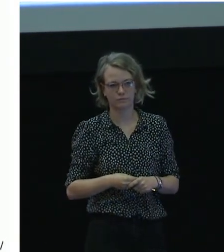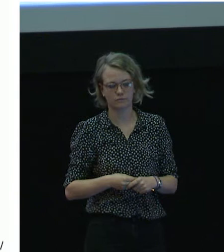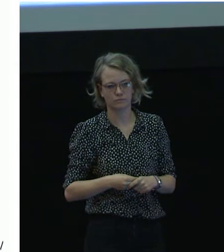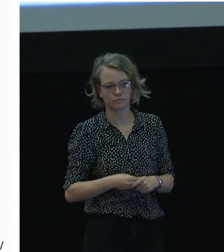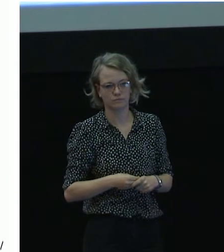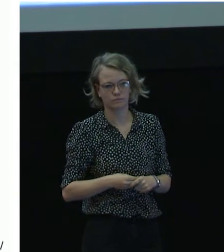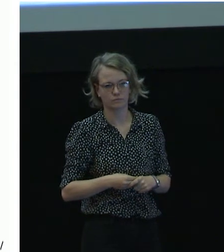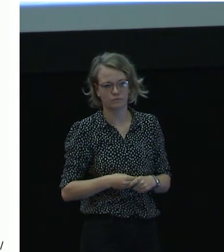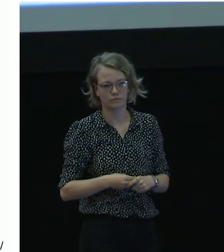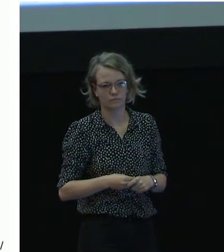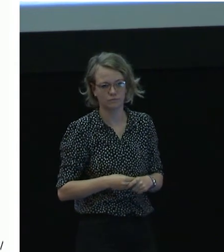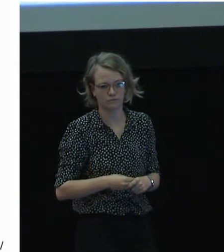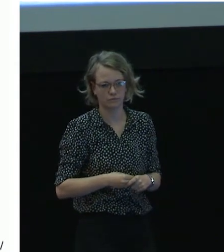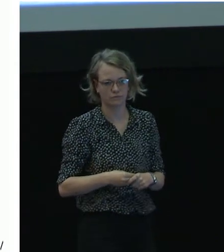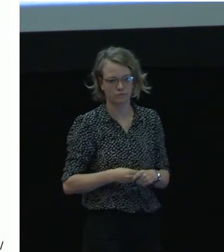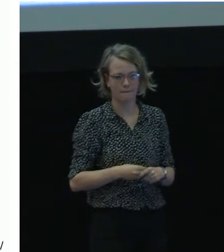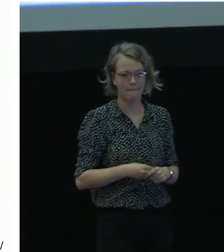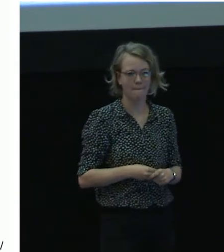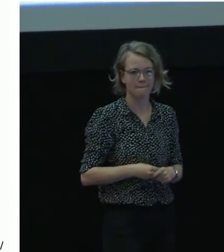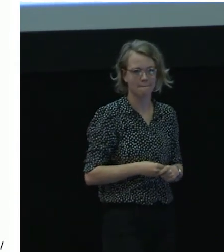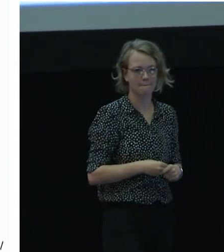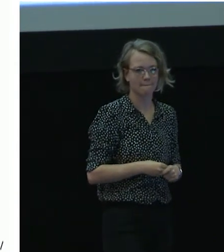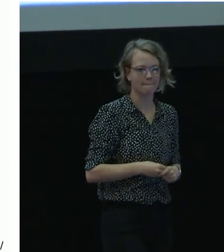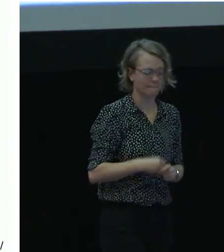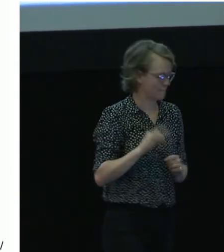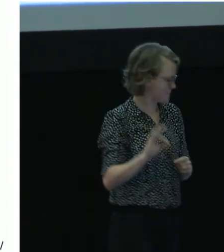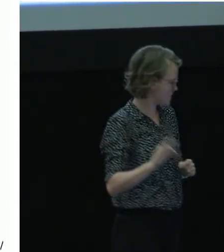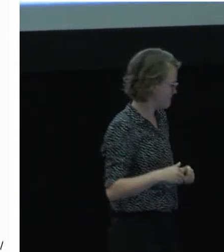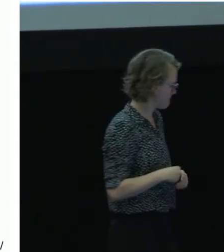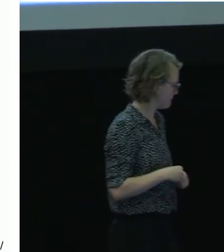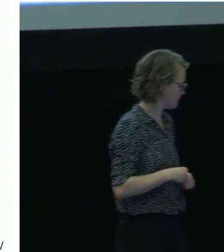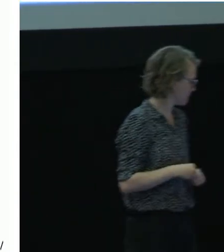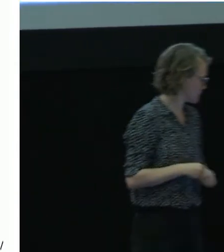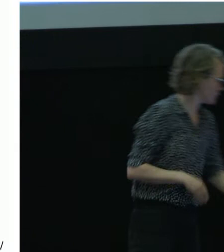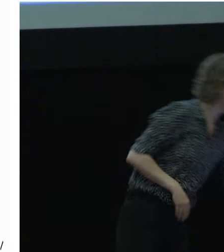people are your users, and they are the experts, not you.